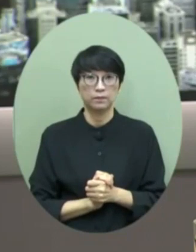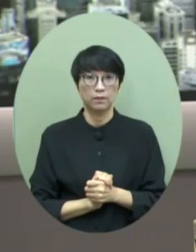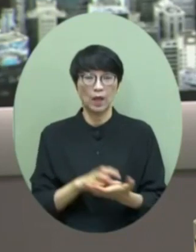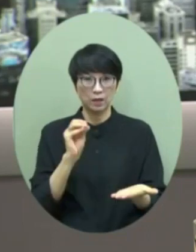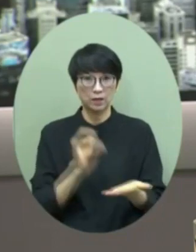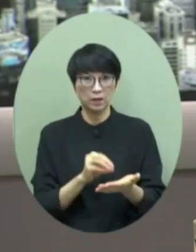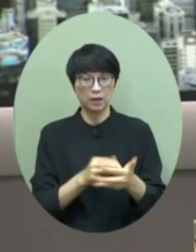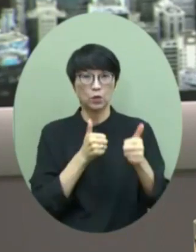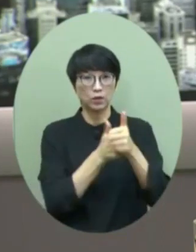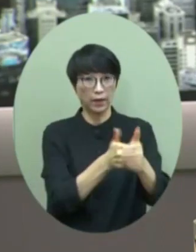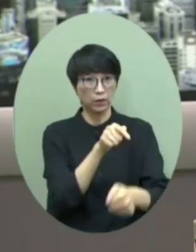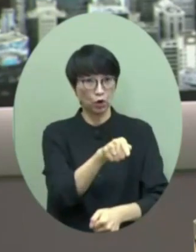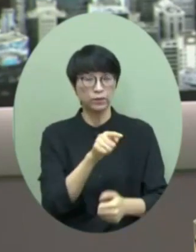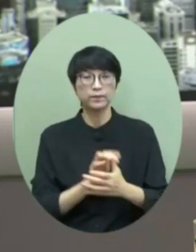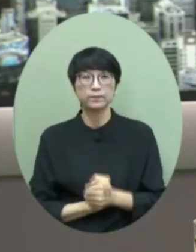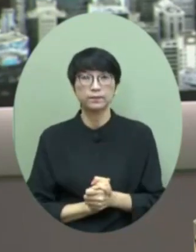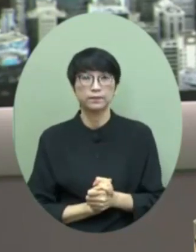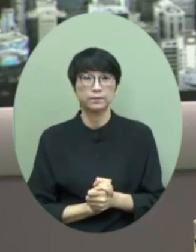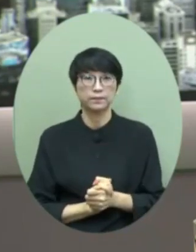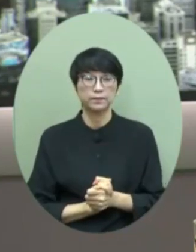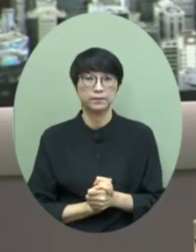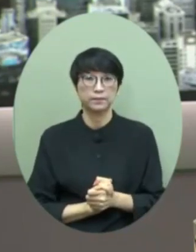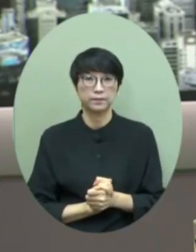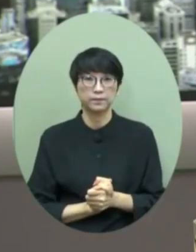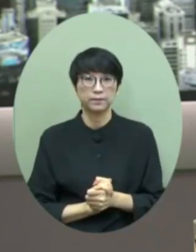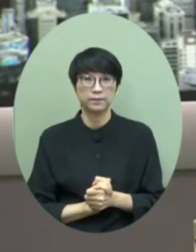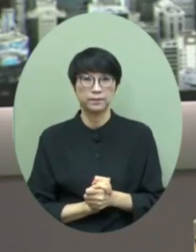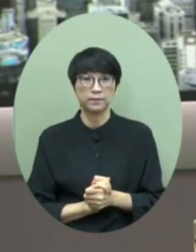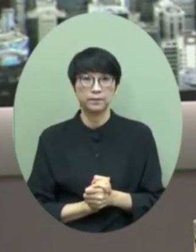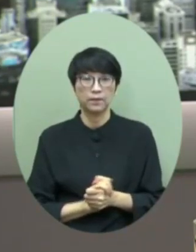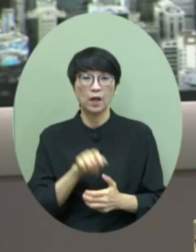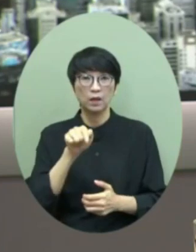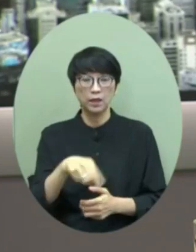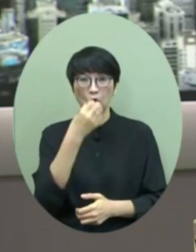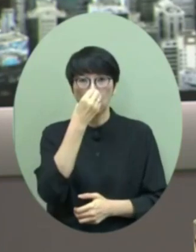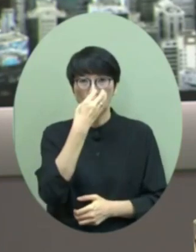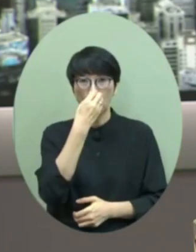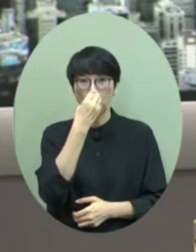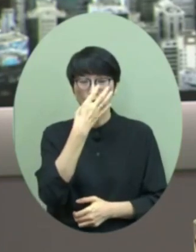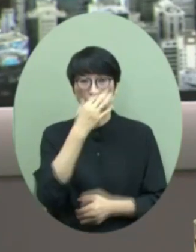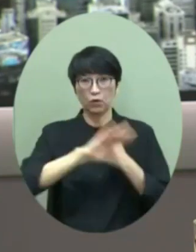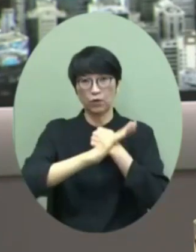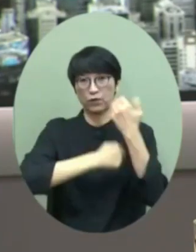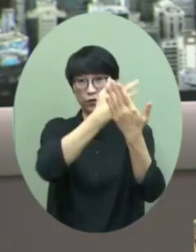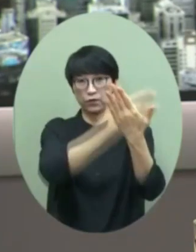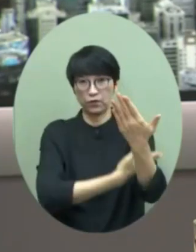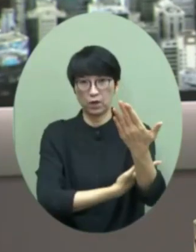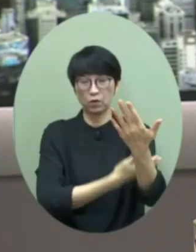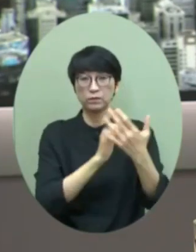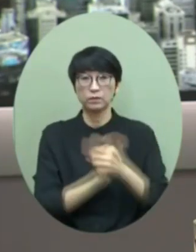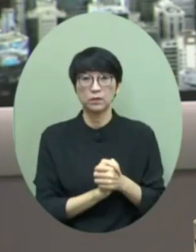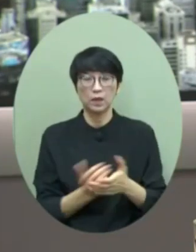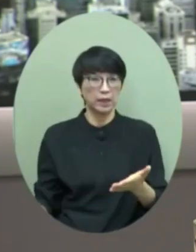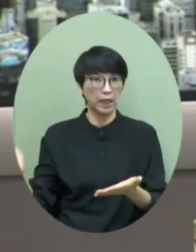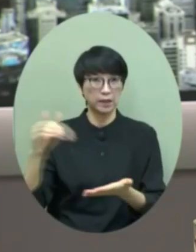it. That is always the laws of Hong Kong. That is what the basic law says, and I